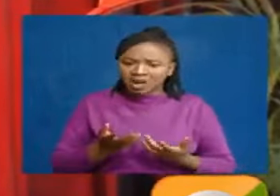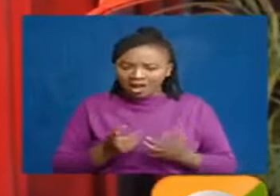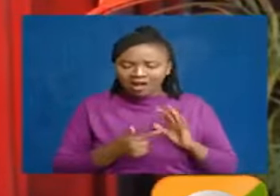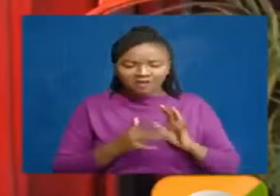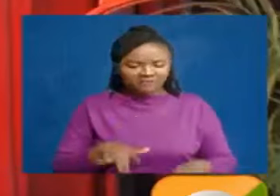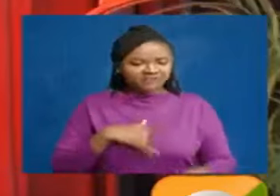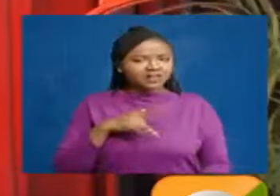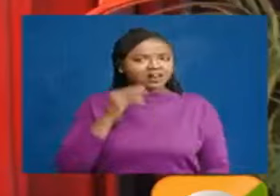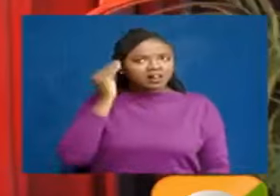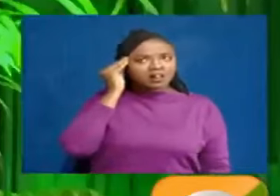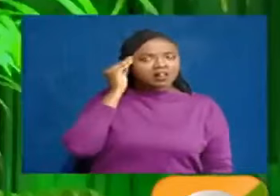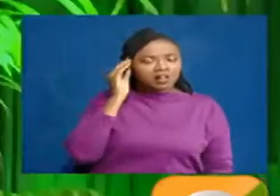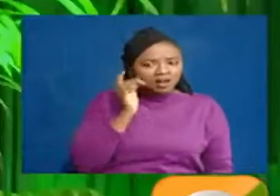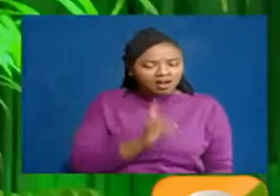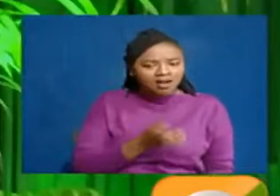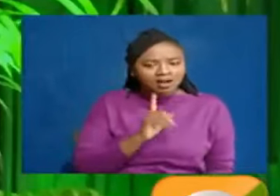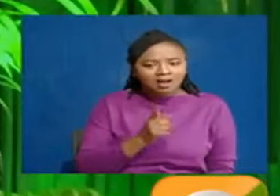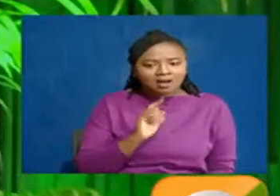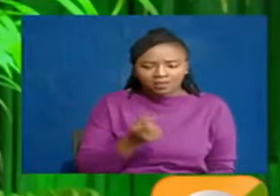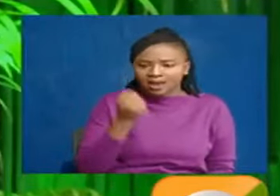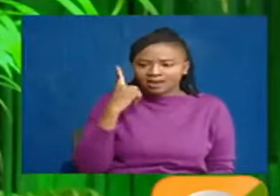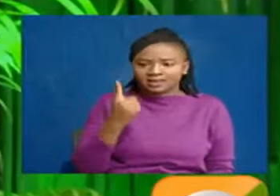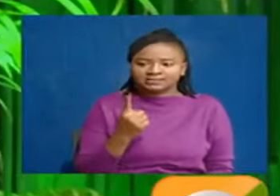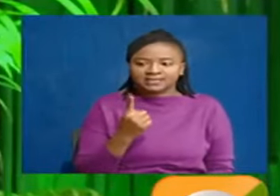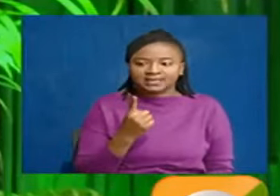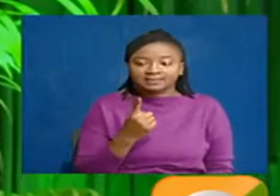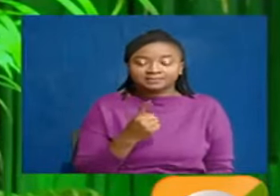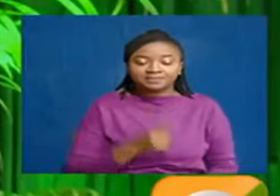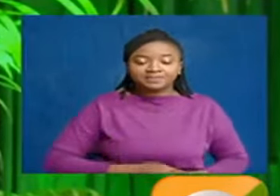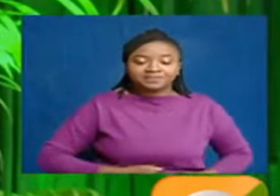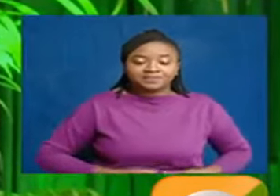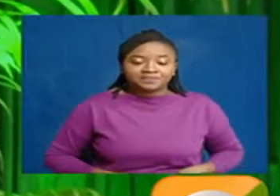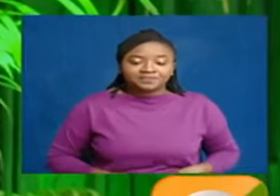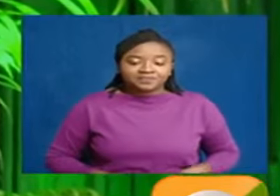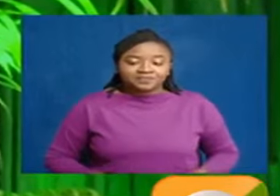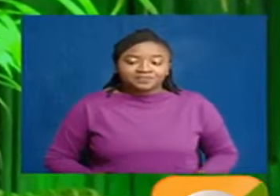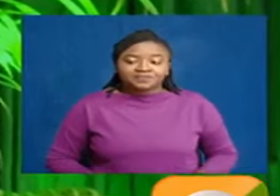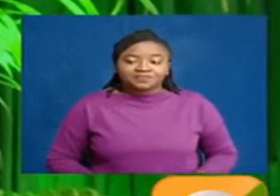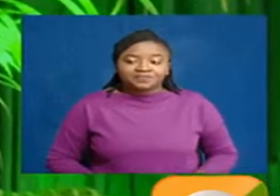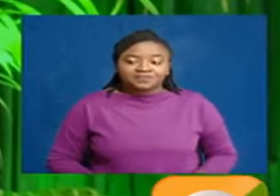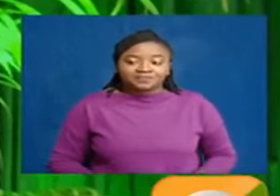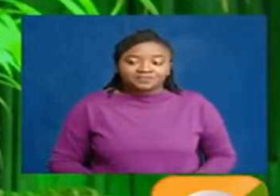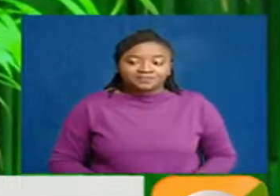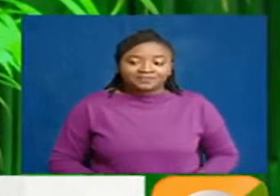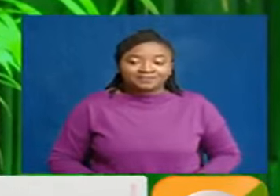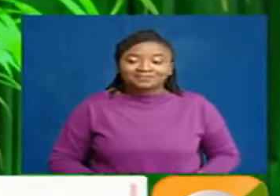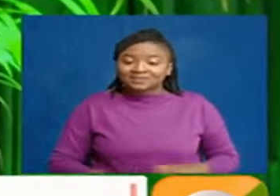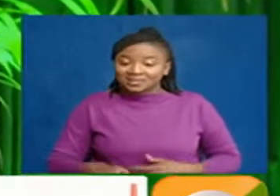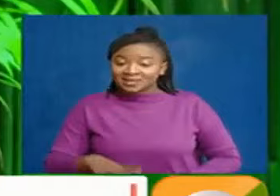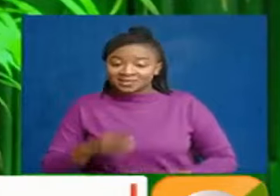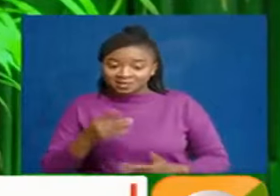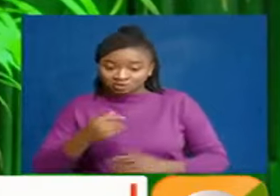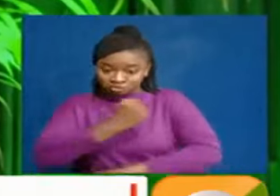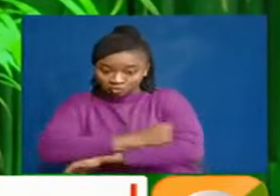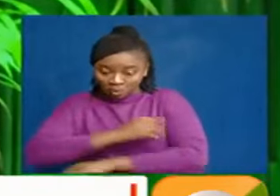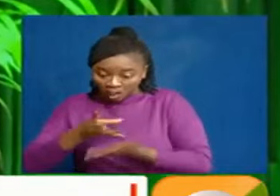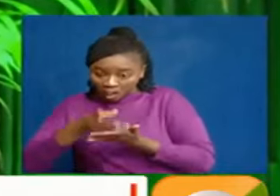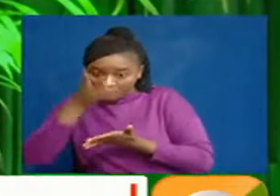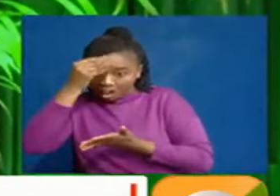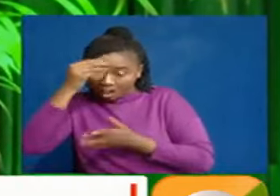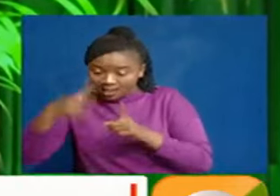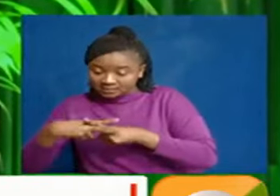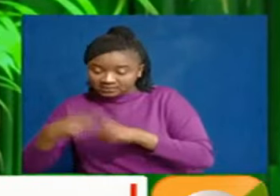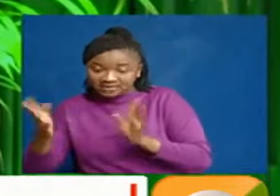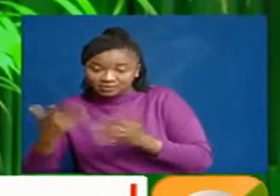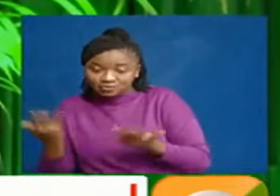fresh perspectives. Learning starts from a nursery. Our trees start from a nursery. So the